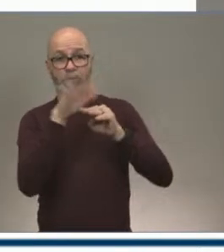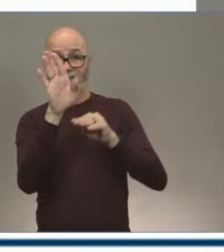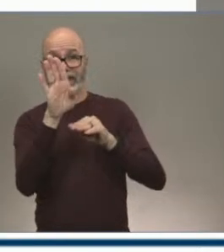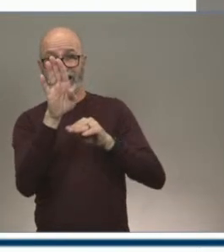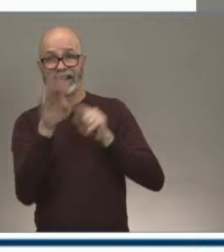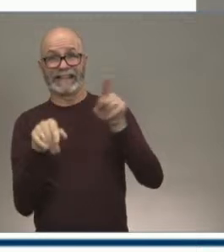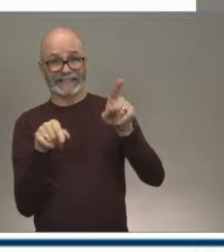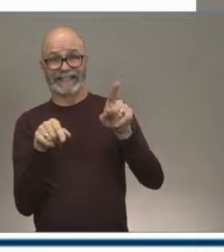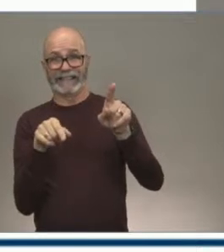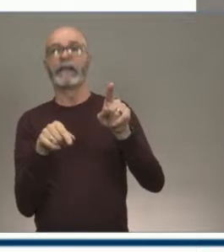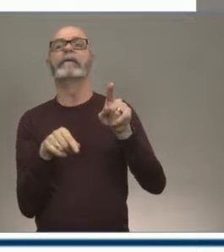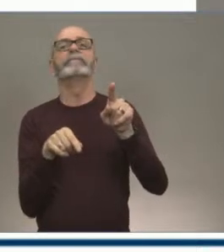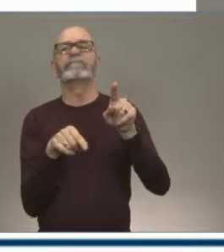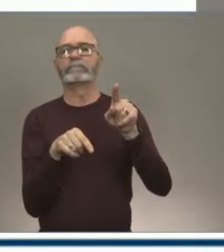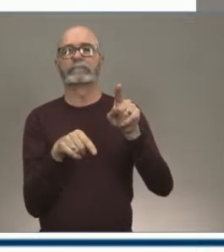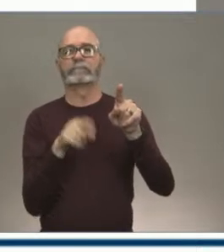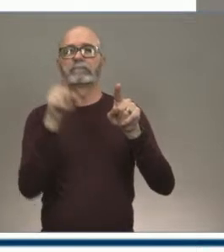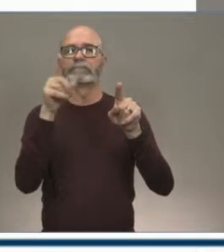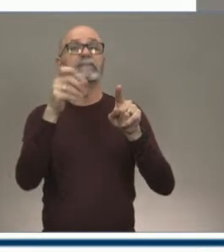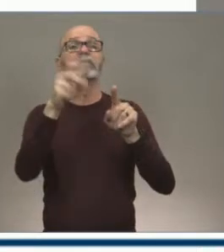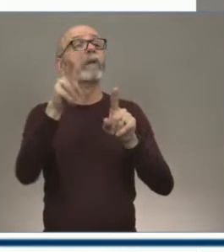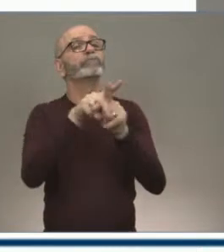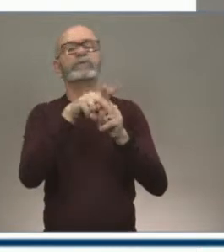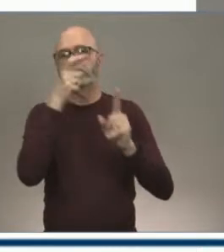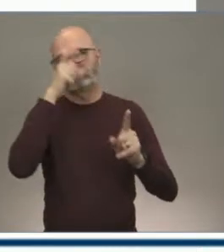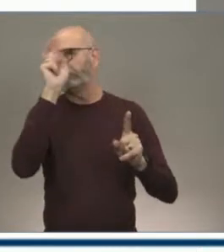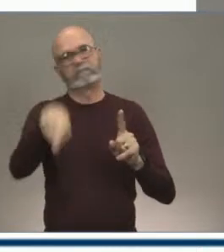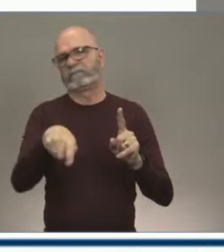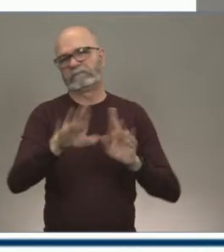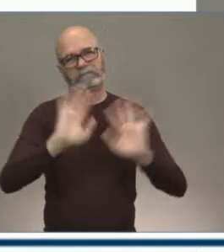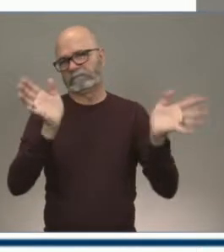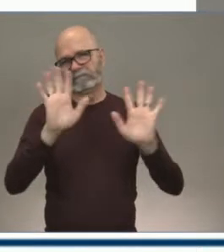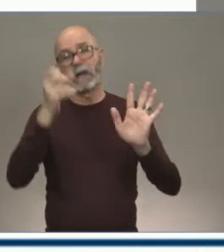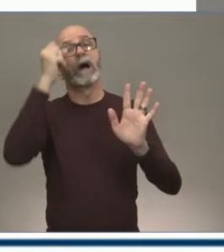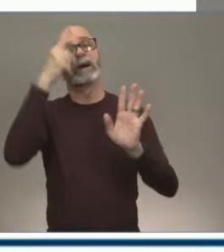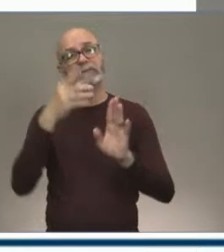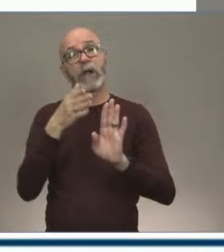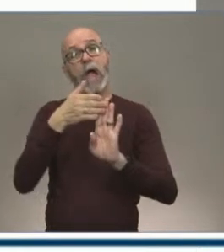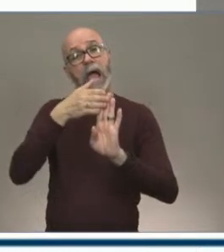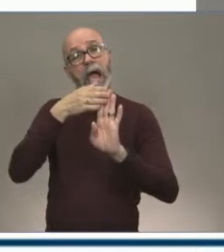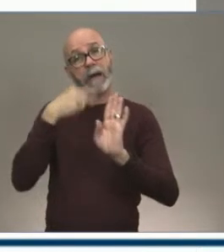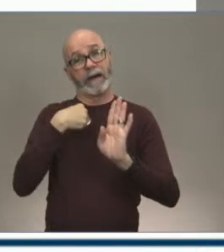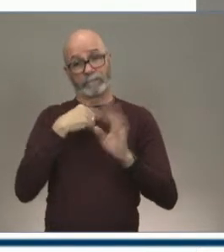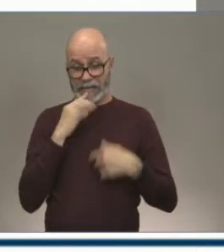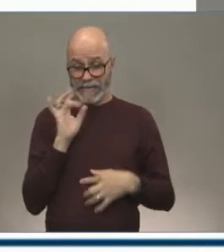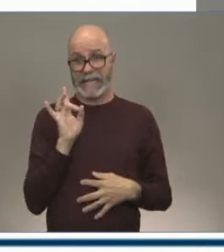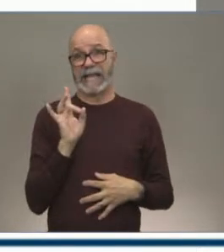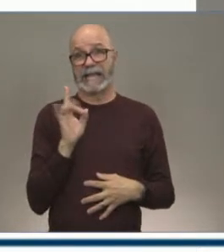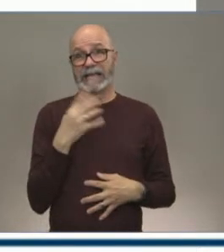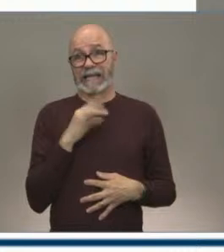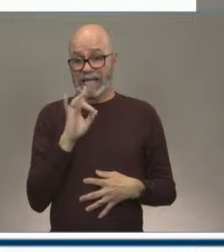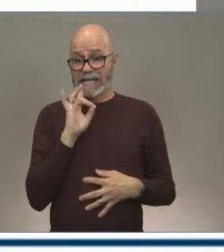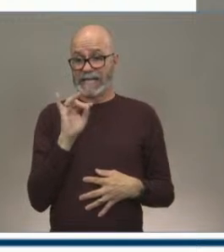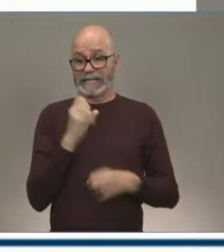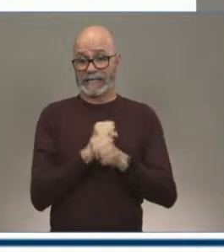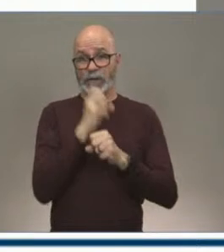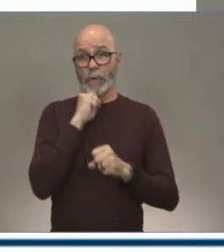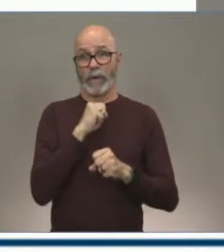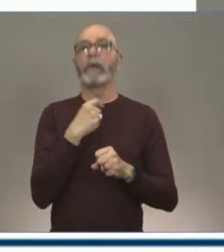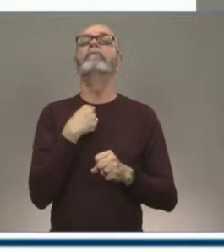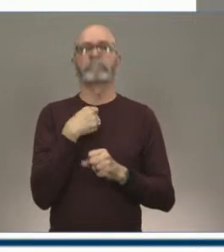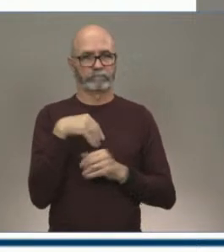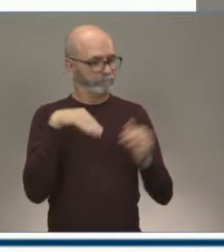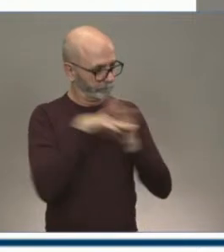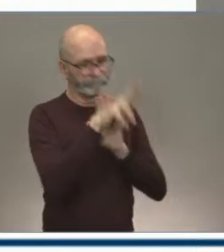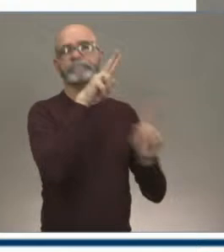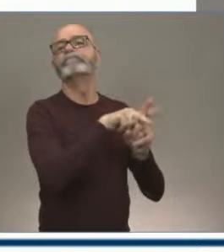that you cannot book your appointment until the day you turn 80. So to be